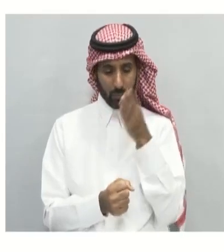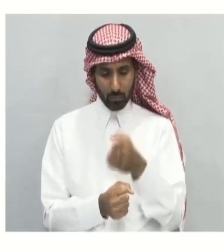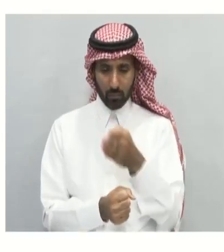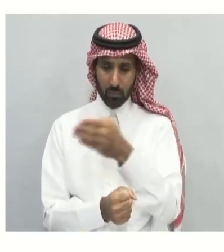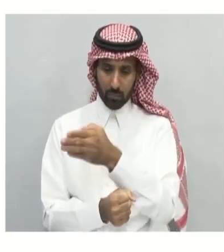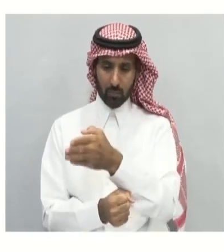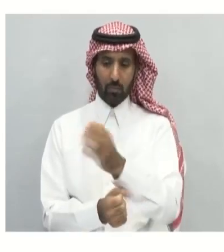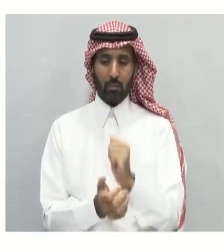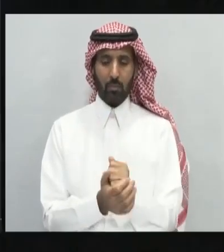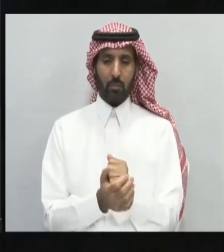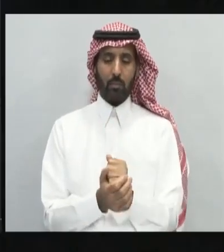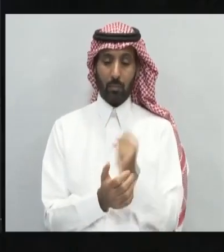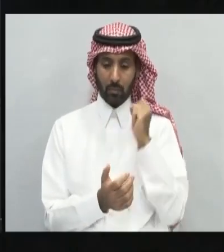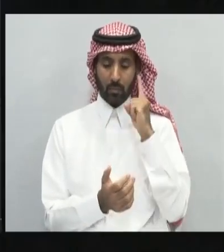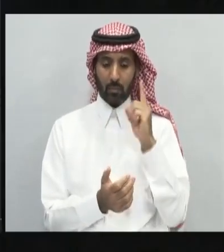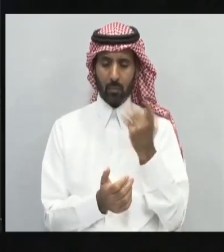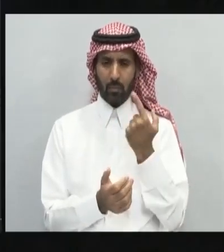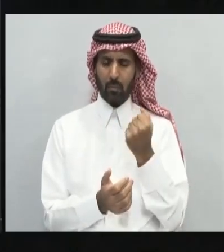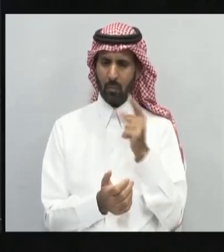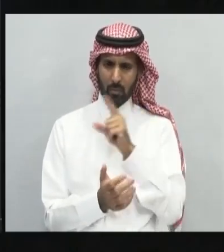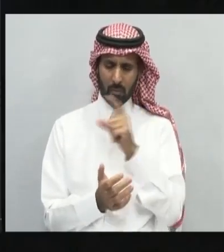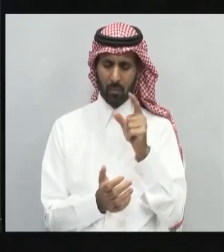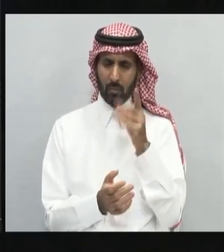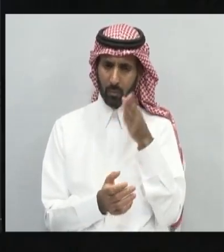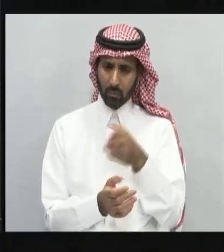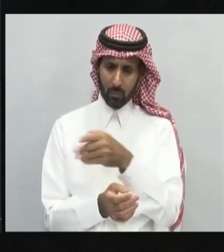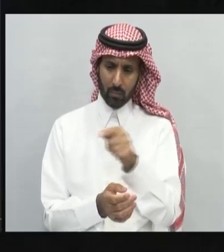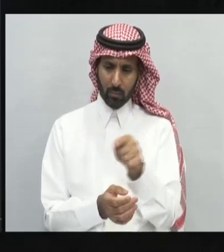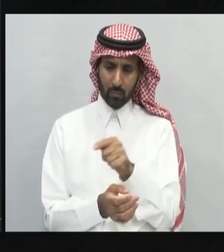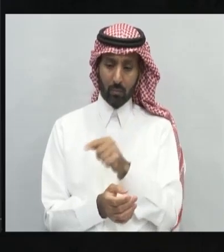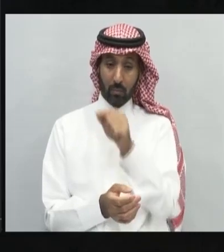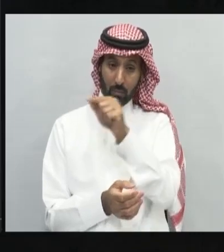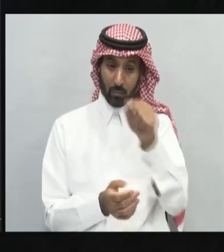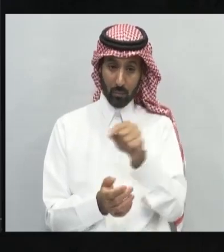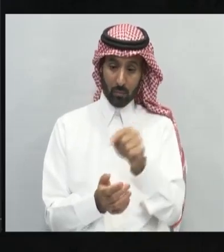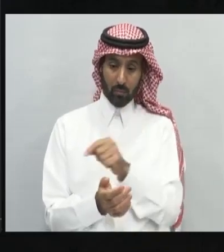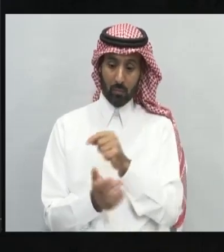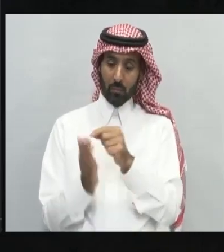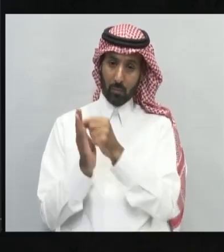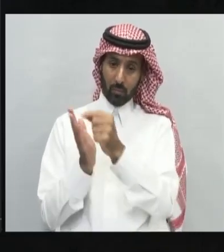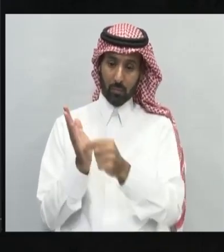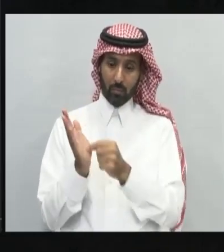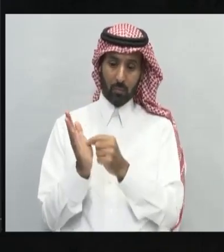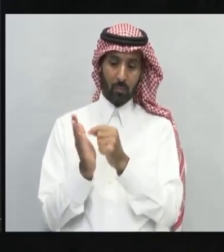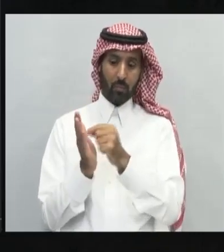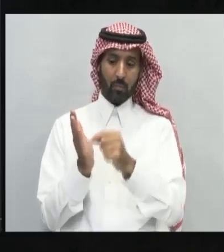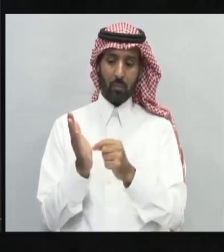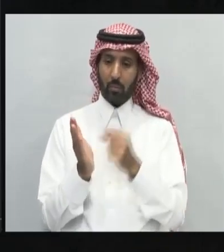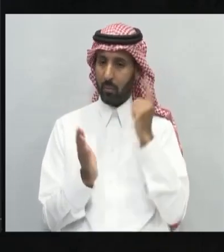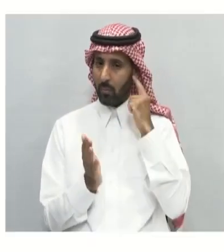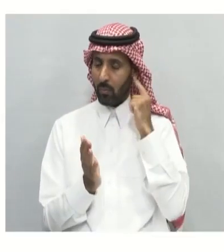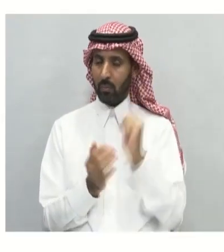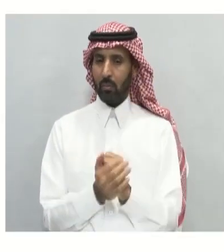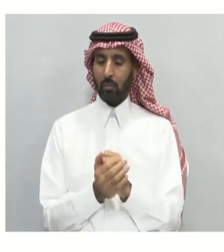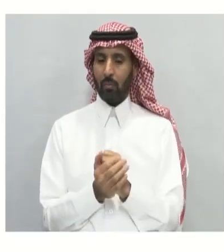and you will come up with just trace on the map. The trace on the map while you're listening to the